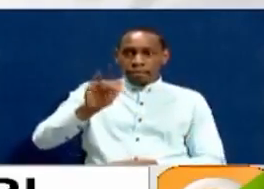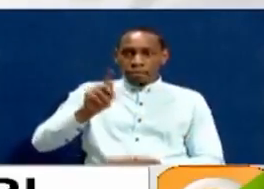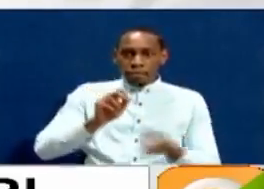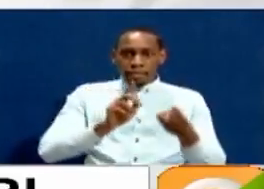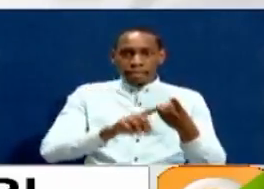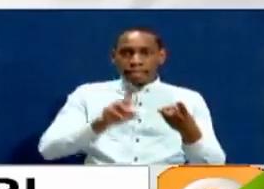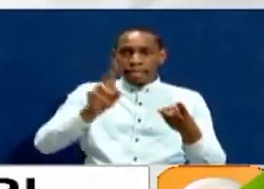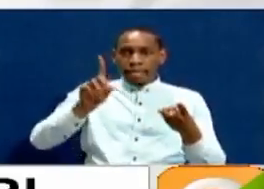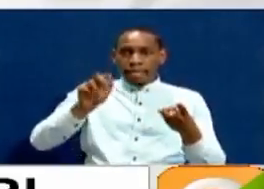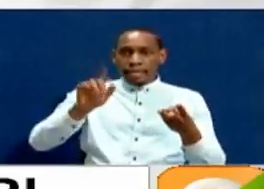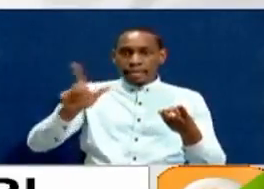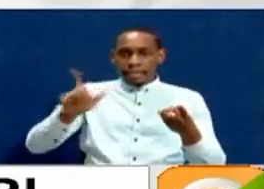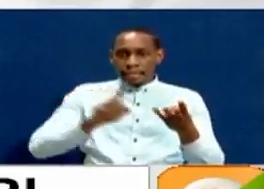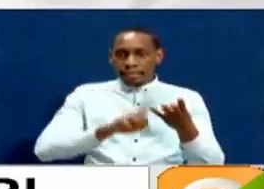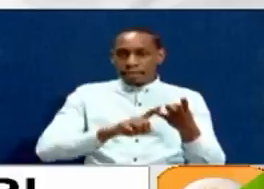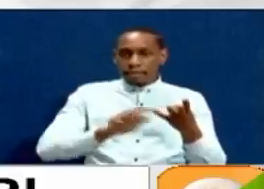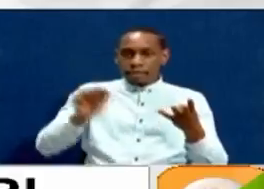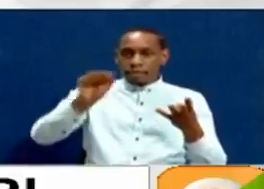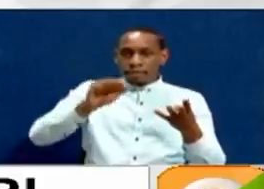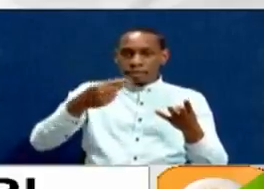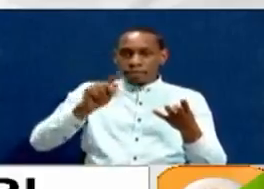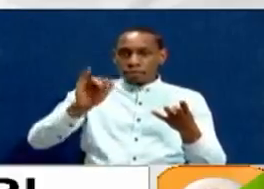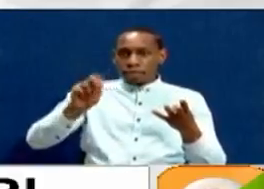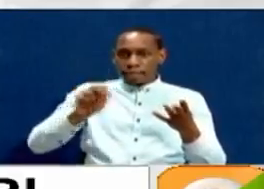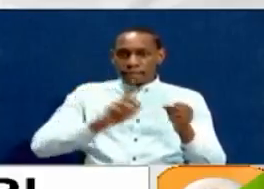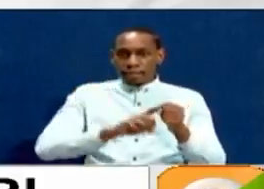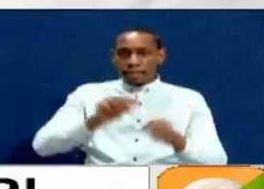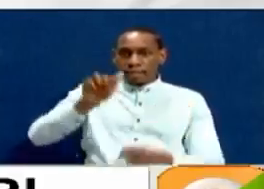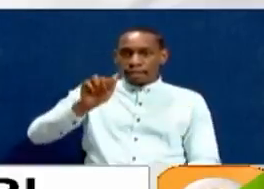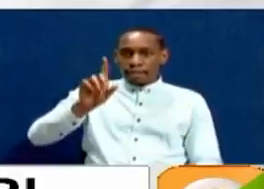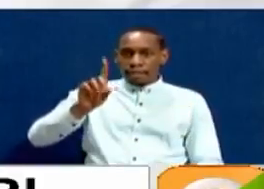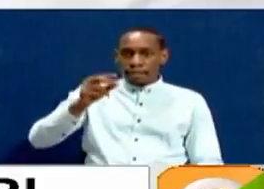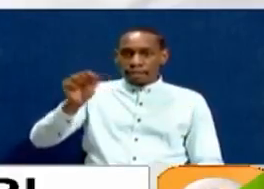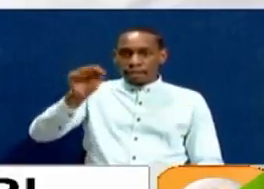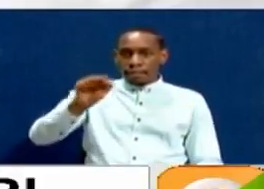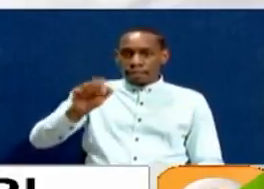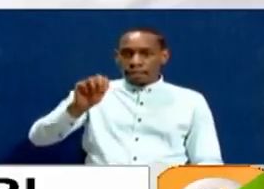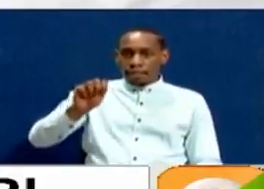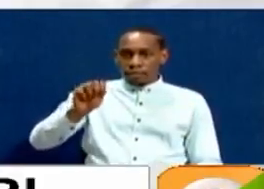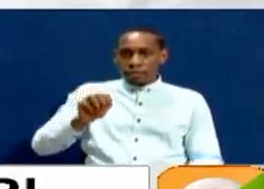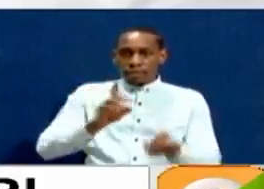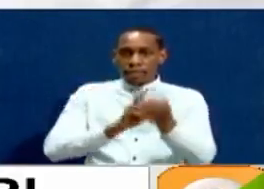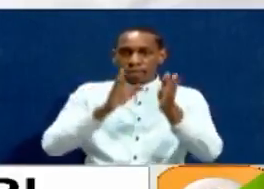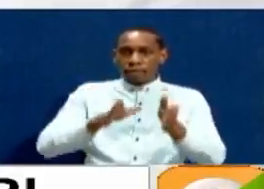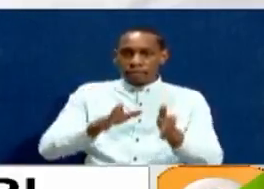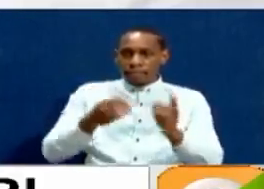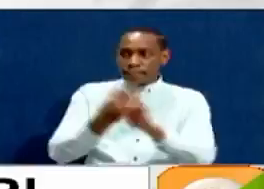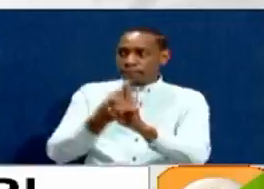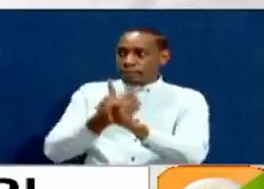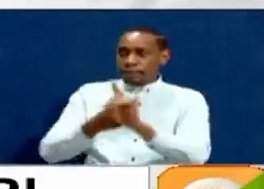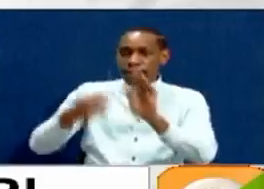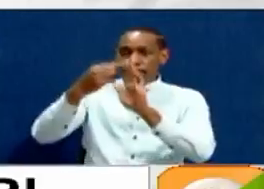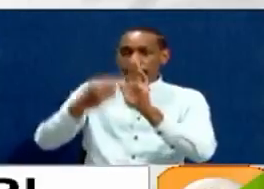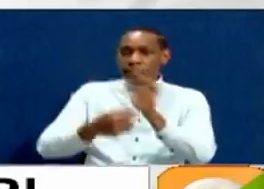Daniel Alushula, Dr. Vladimir Shukin, Dr. Hudson Inyangala, Dr. Emara Ashraf,